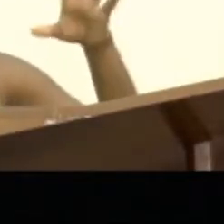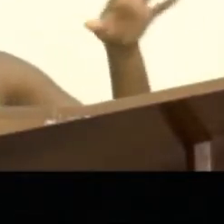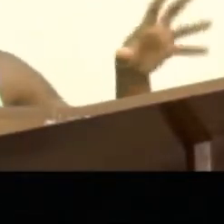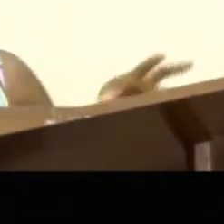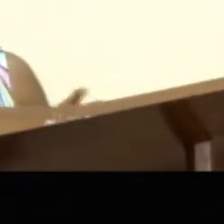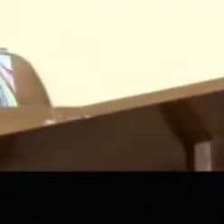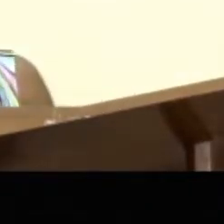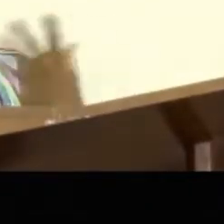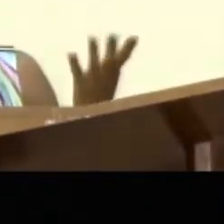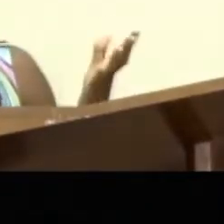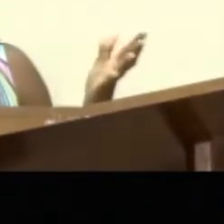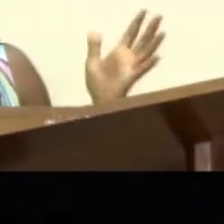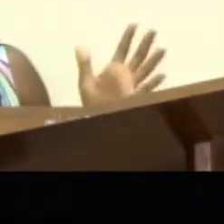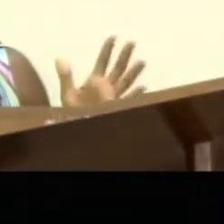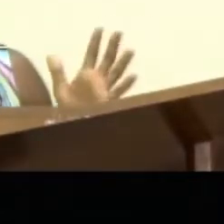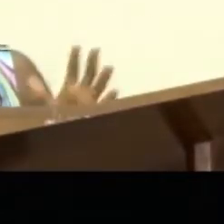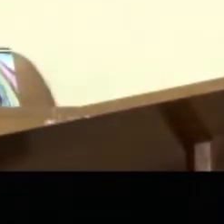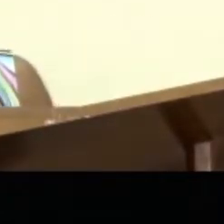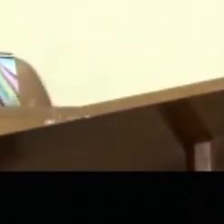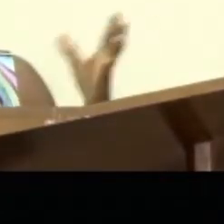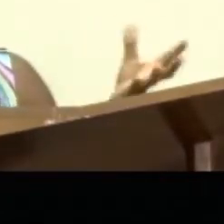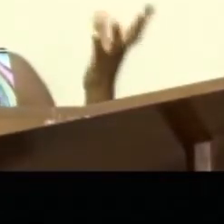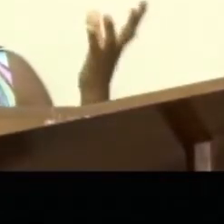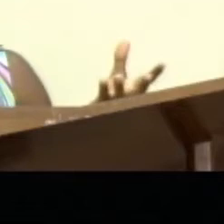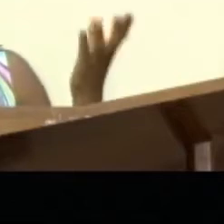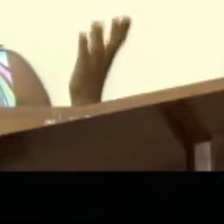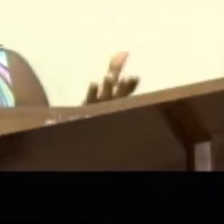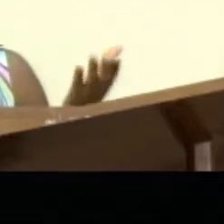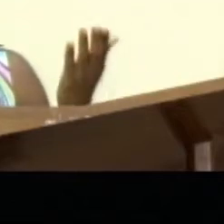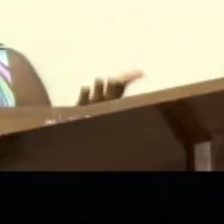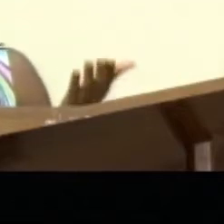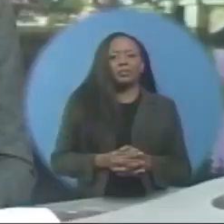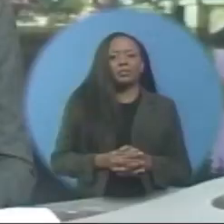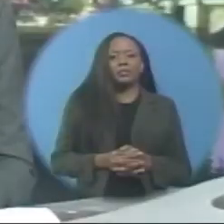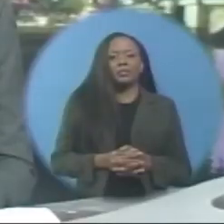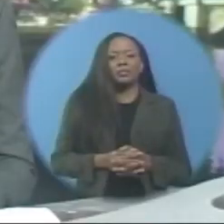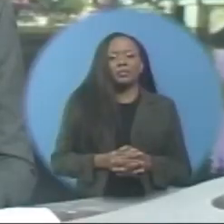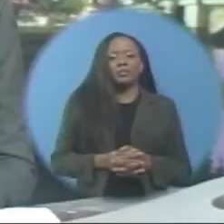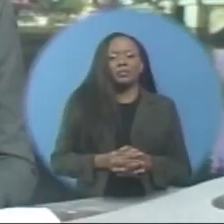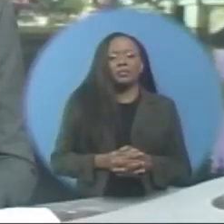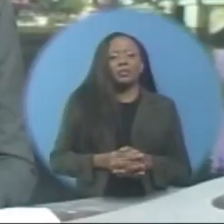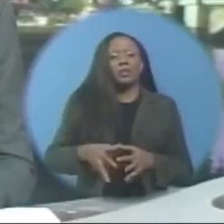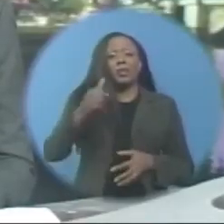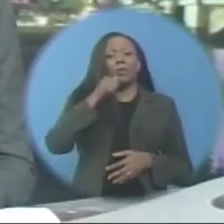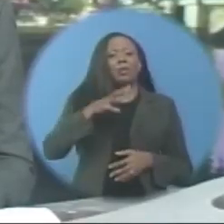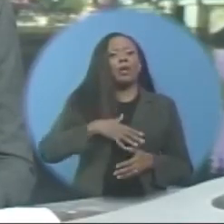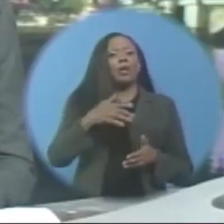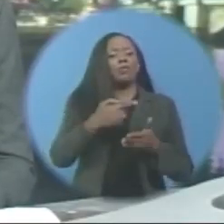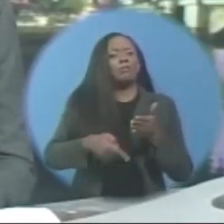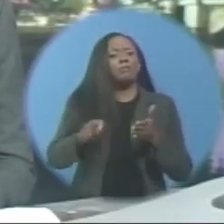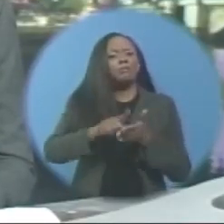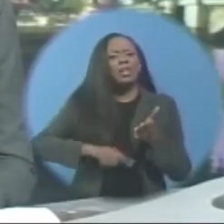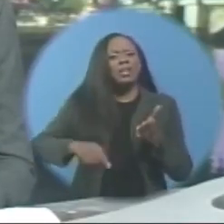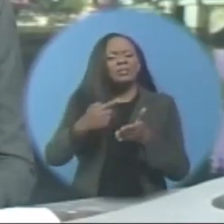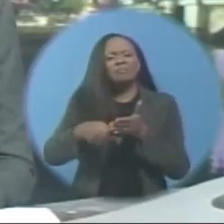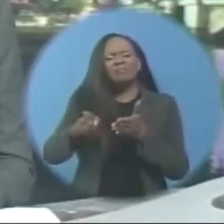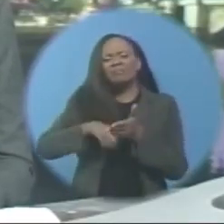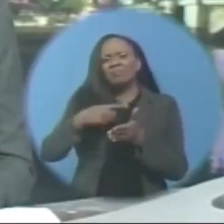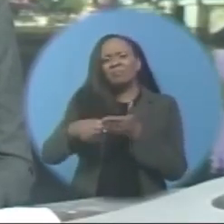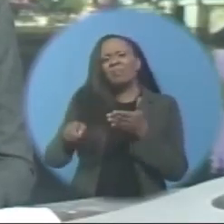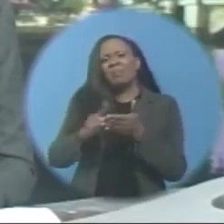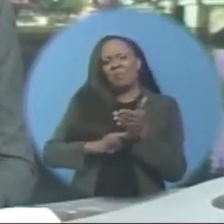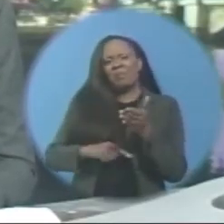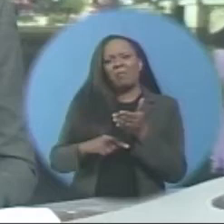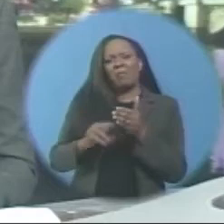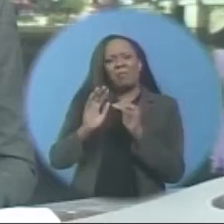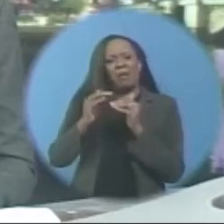constructions. Should I say the word gangs? That seems to scare us a lot. Ms. Hines went on to criticize the overall